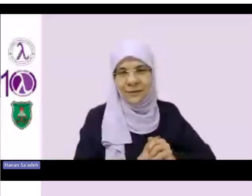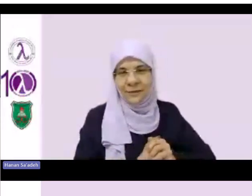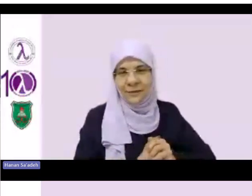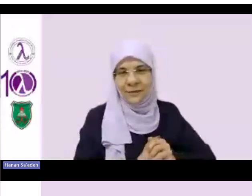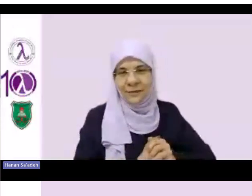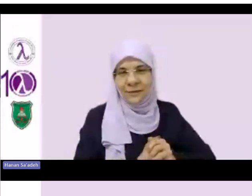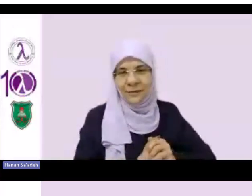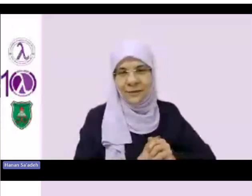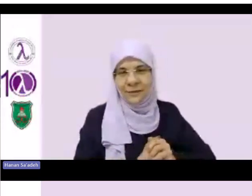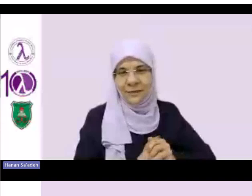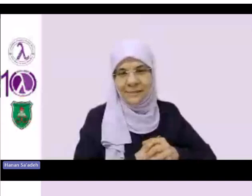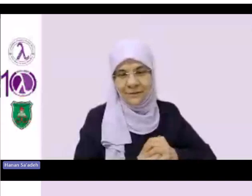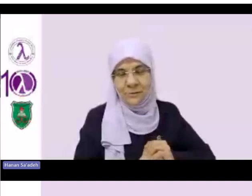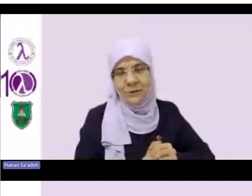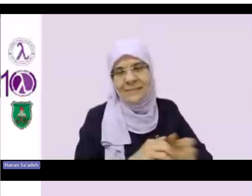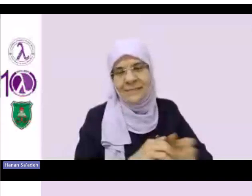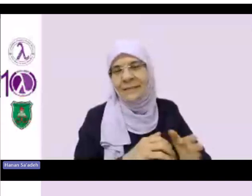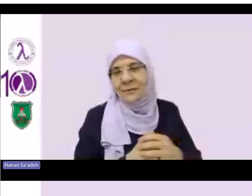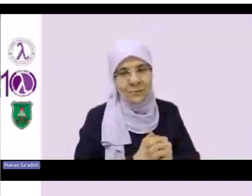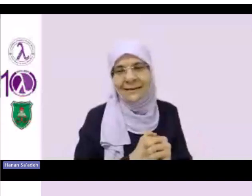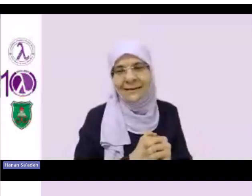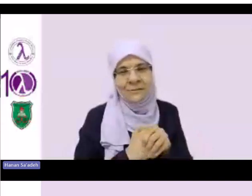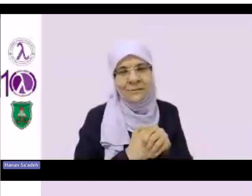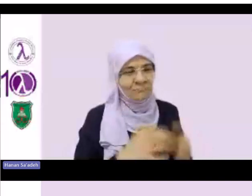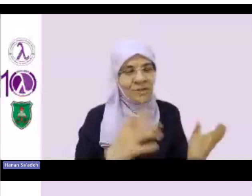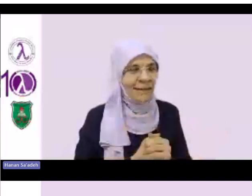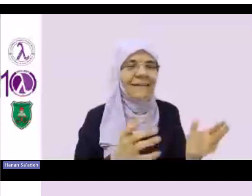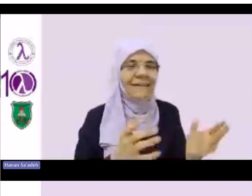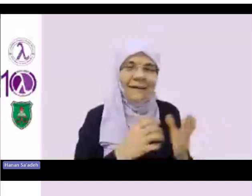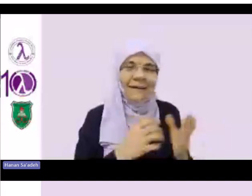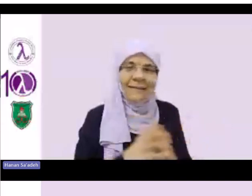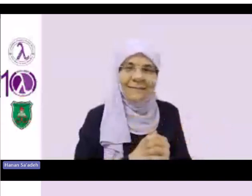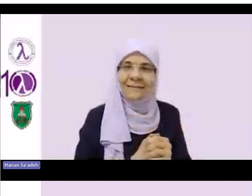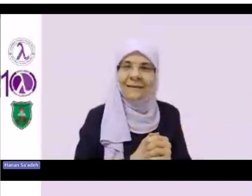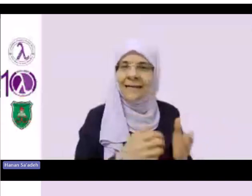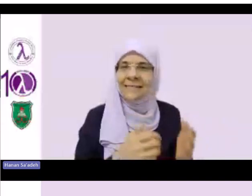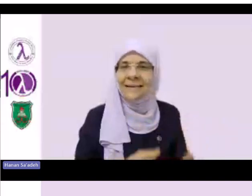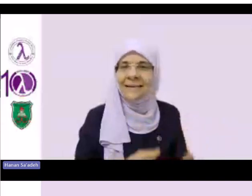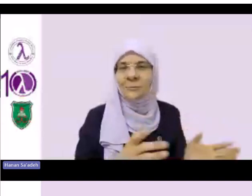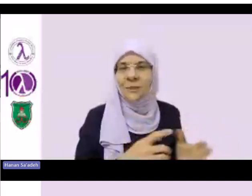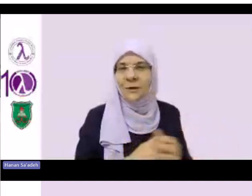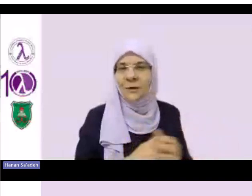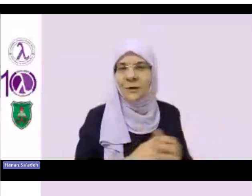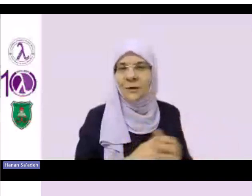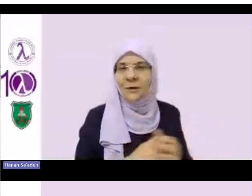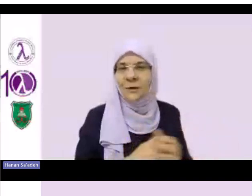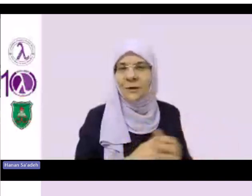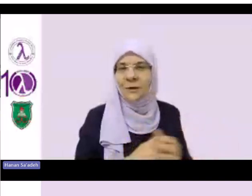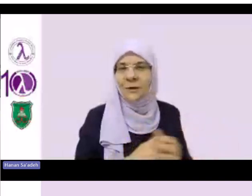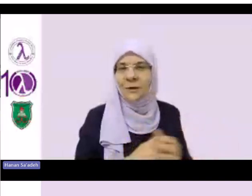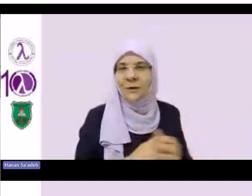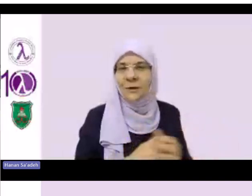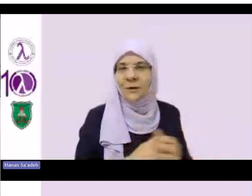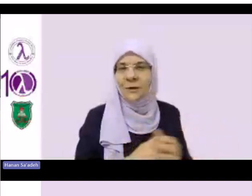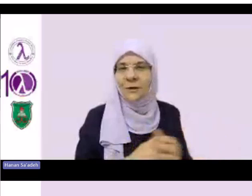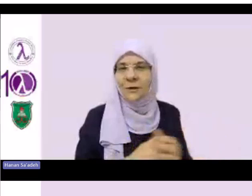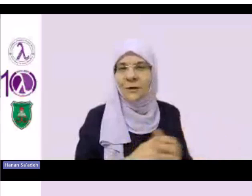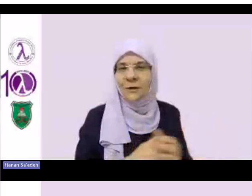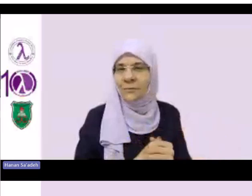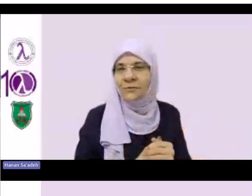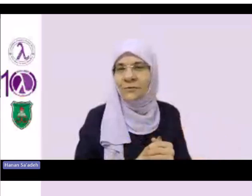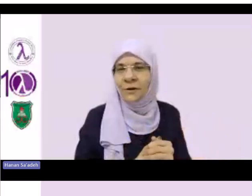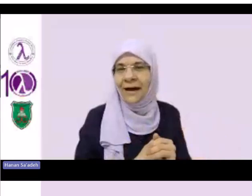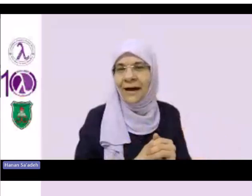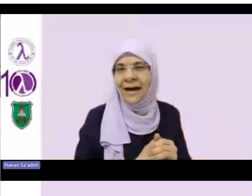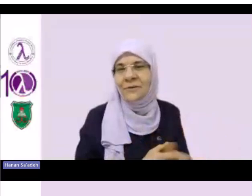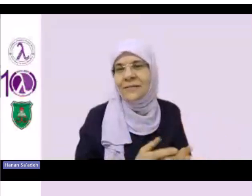So it was not because she's a woman. It was just like I tried. I started with the Women Fellow, and she was responsive,